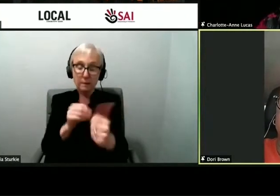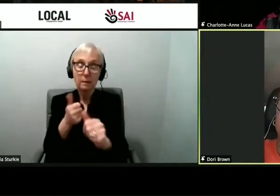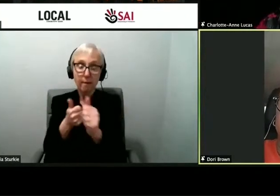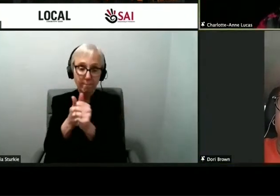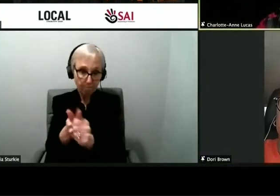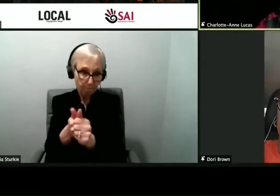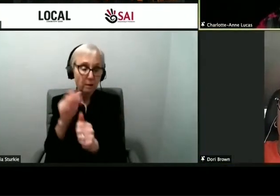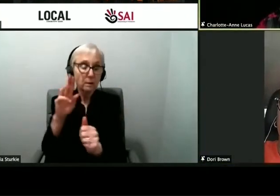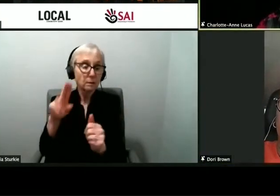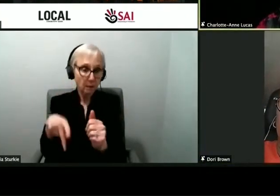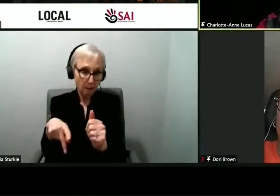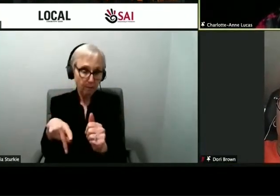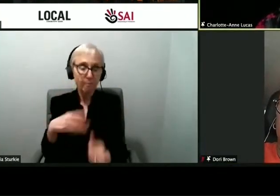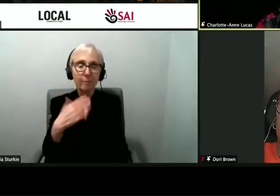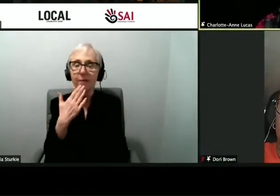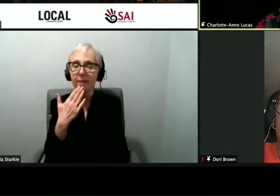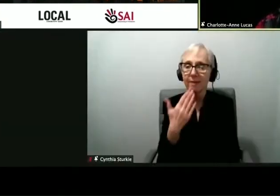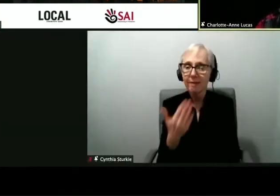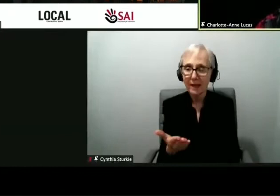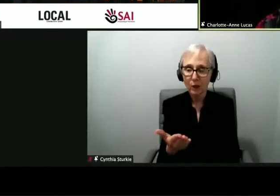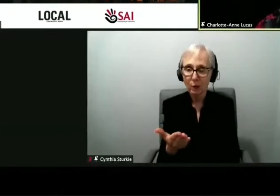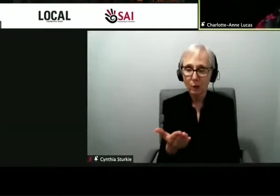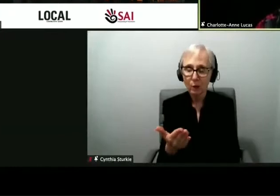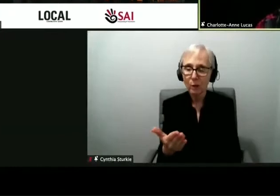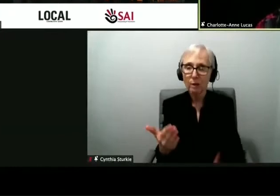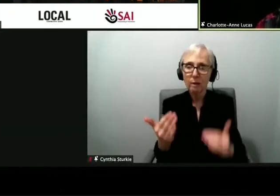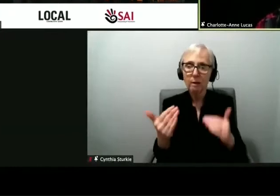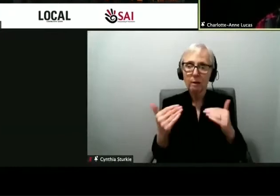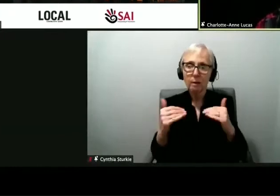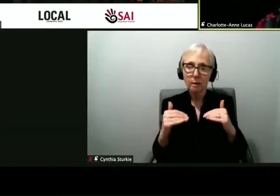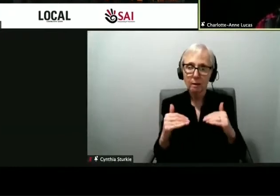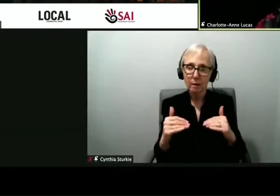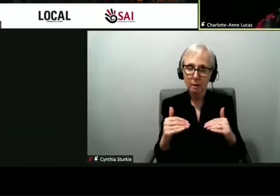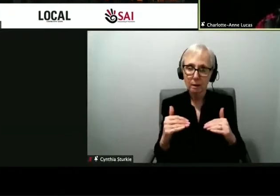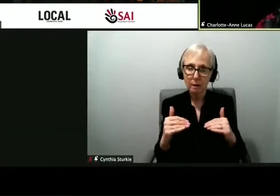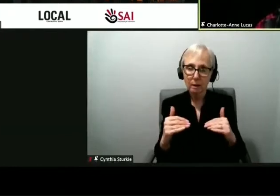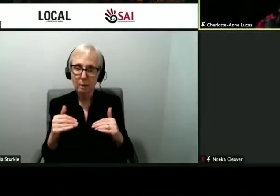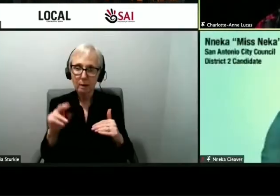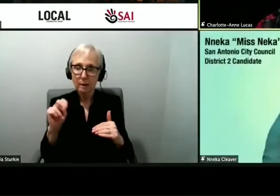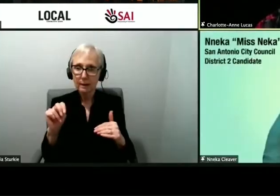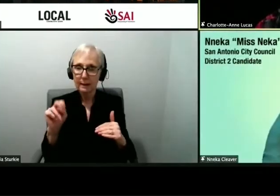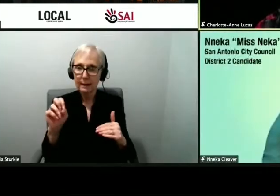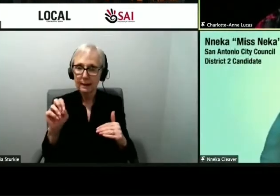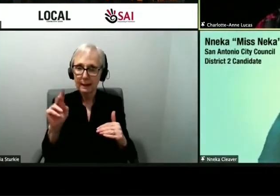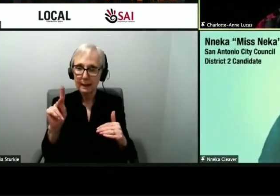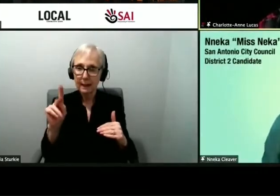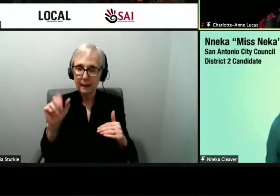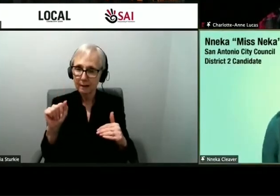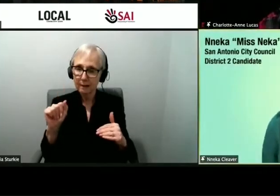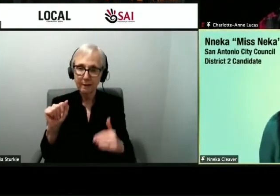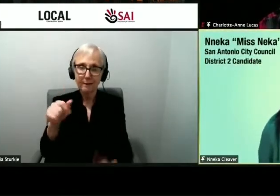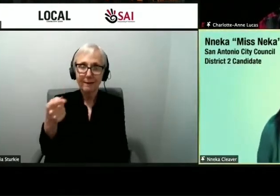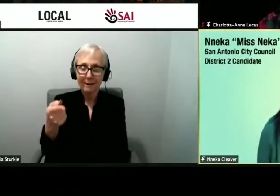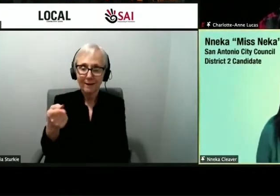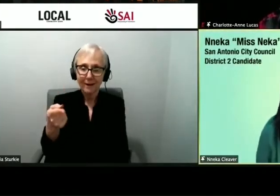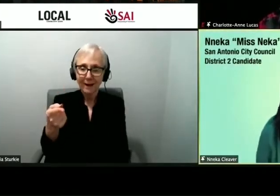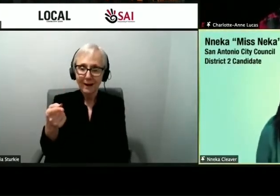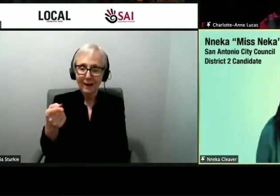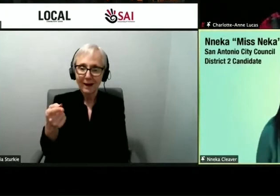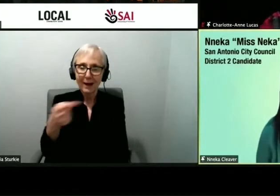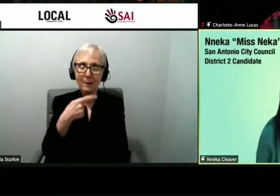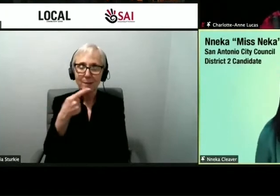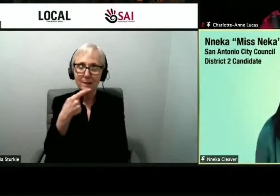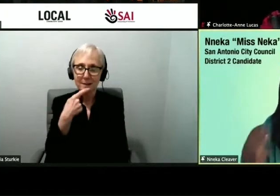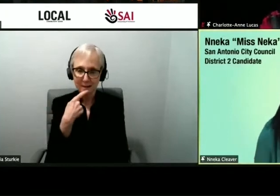on. Thank you. And the next person on this question is Neka Cleaver. So I'm going to